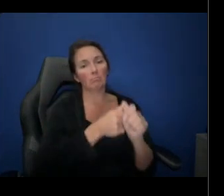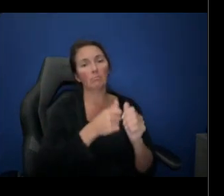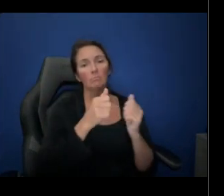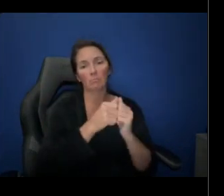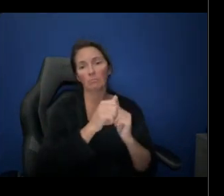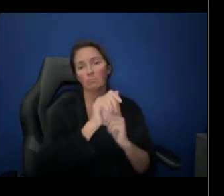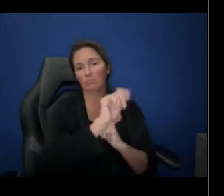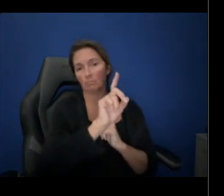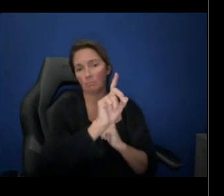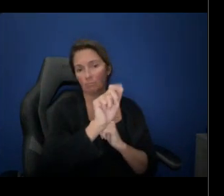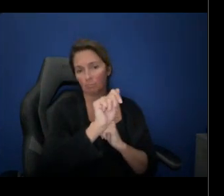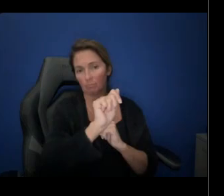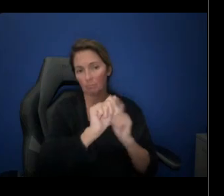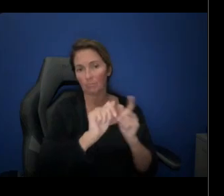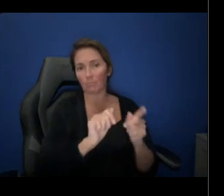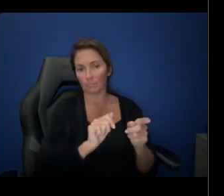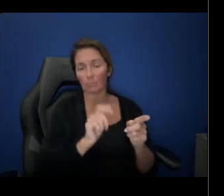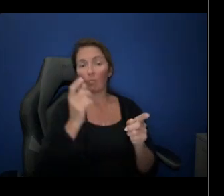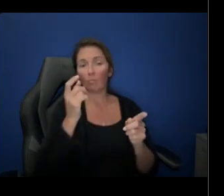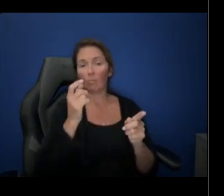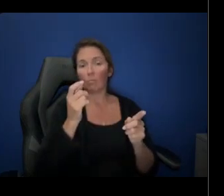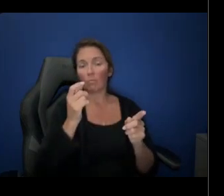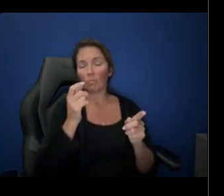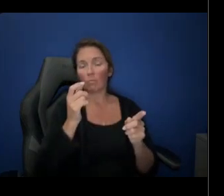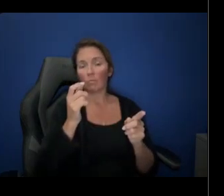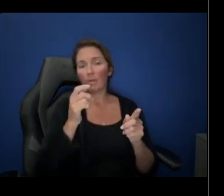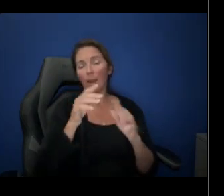with Disabilities Act, or the ADA.